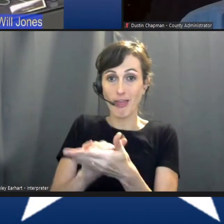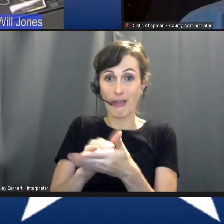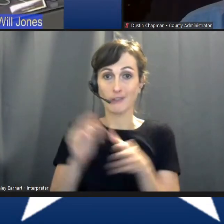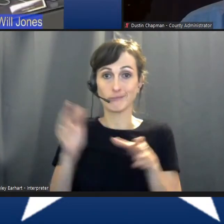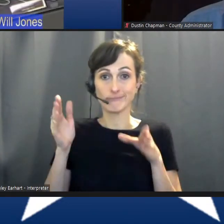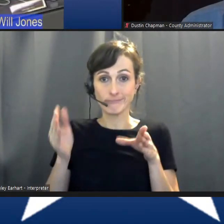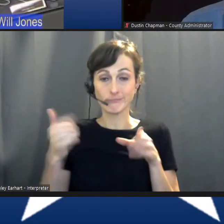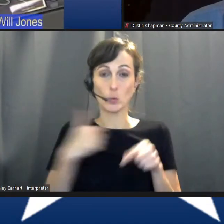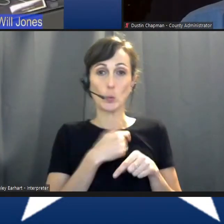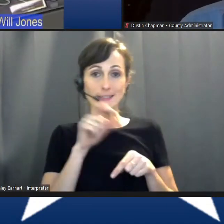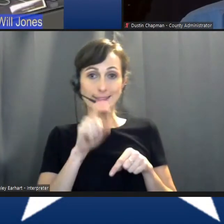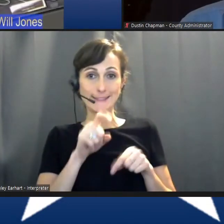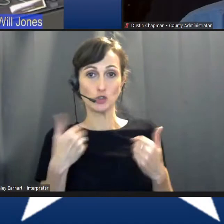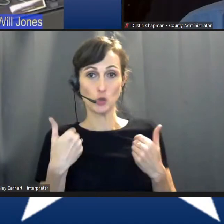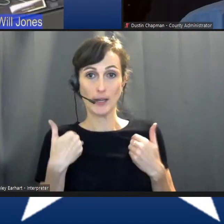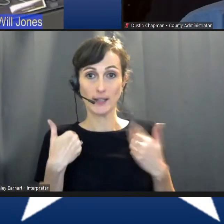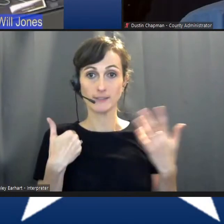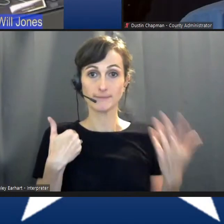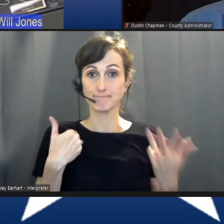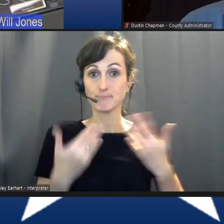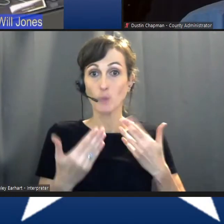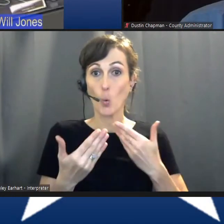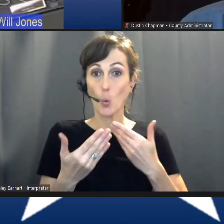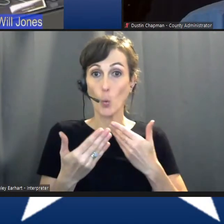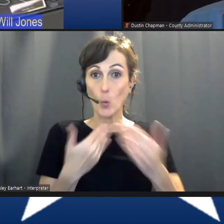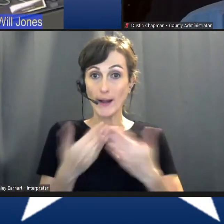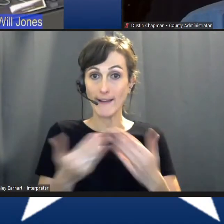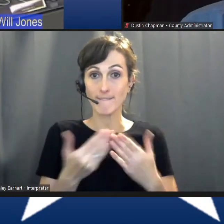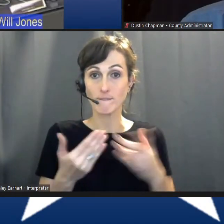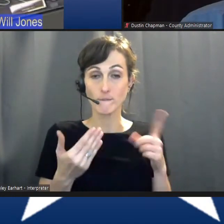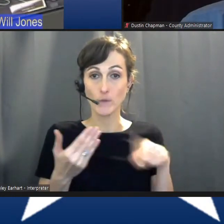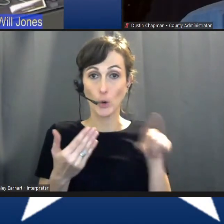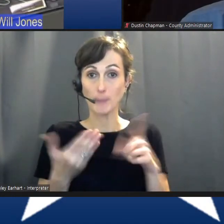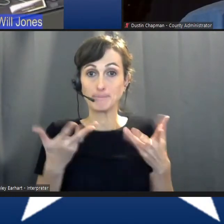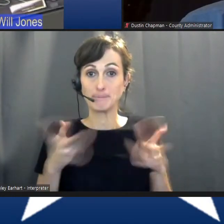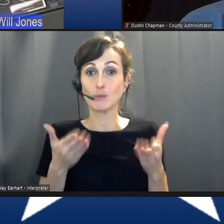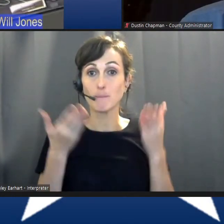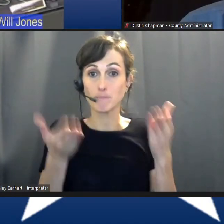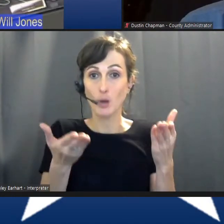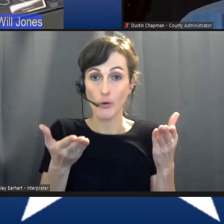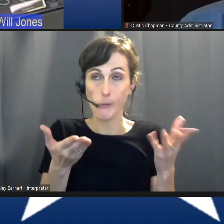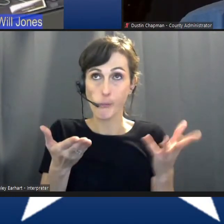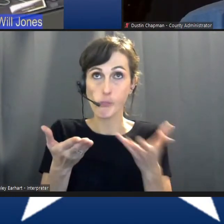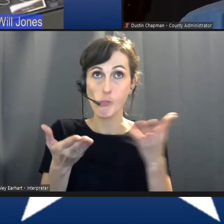have whatever their proposed,